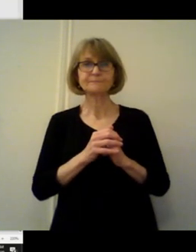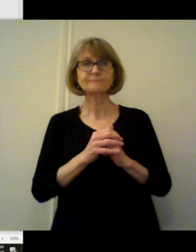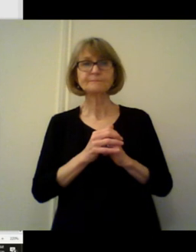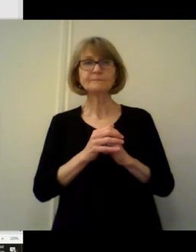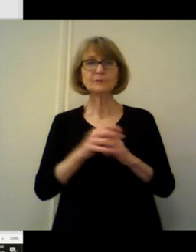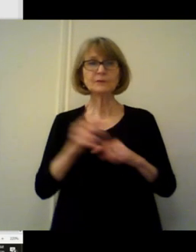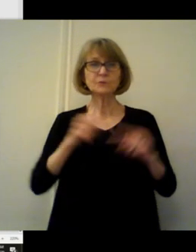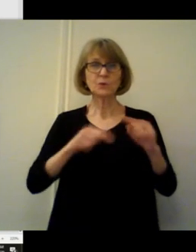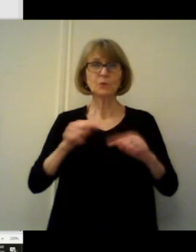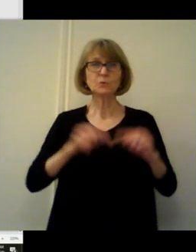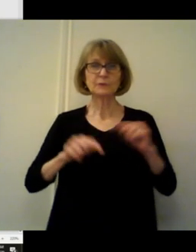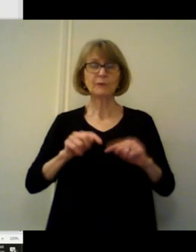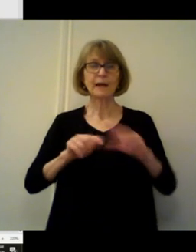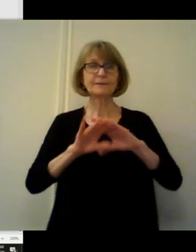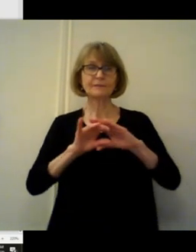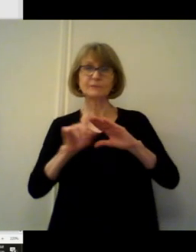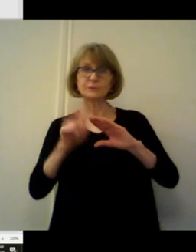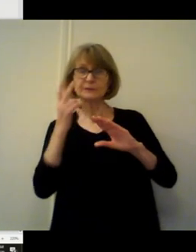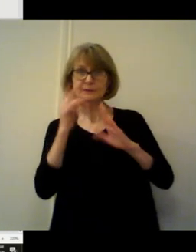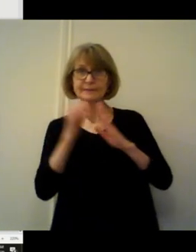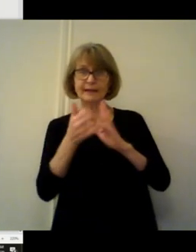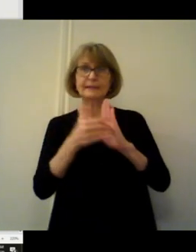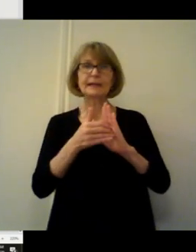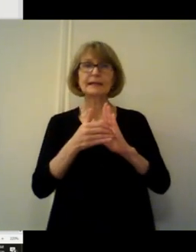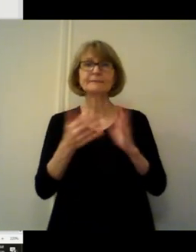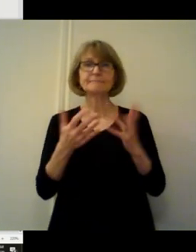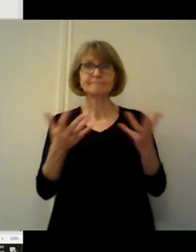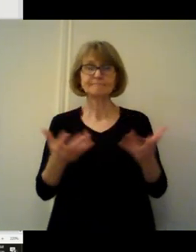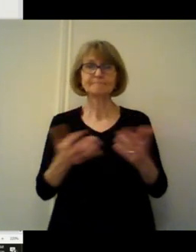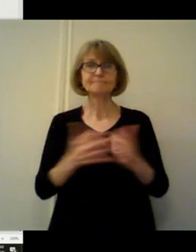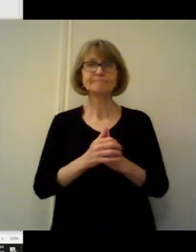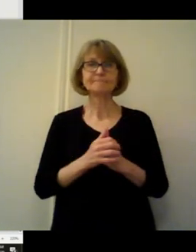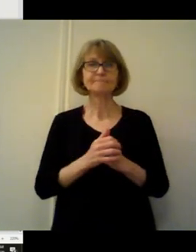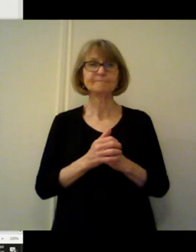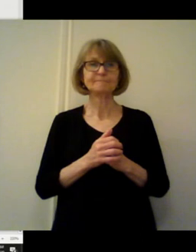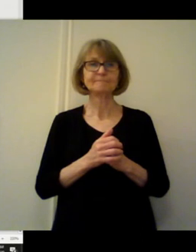you need to see that again, or let's just continue on.